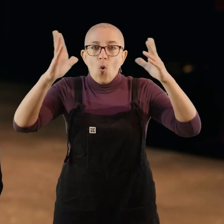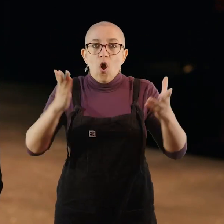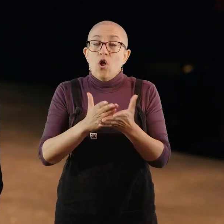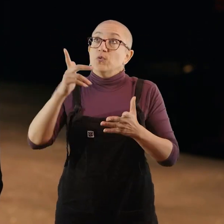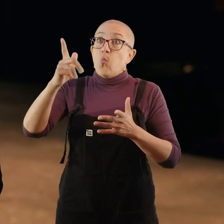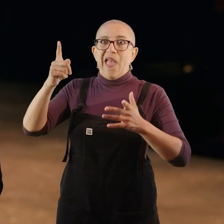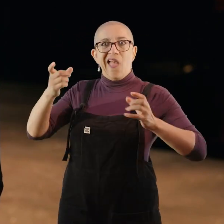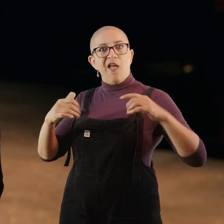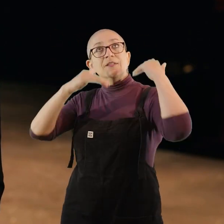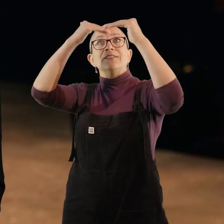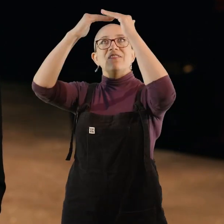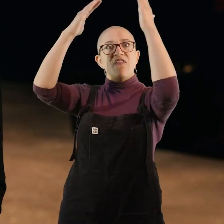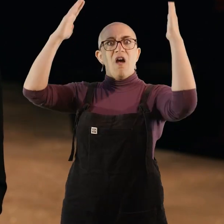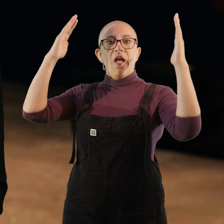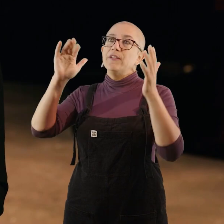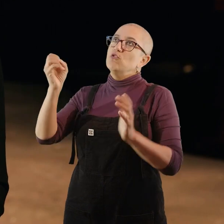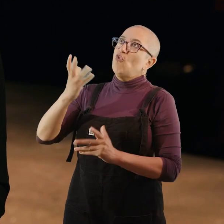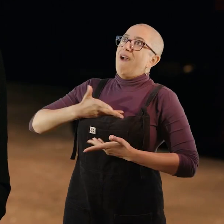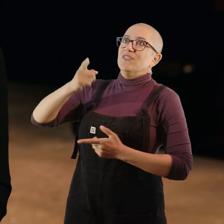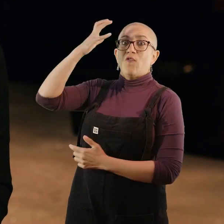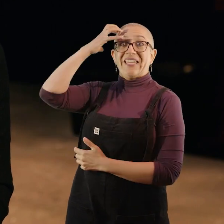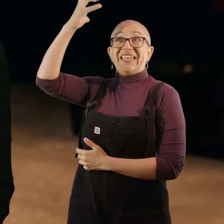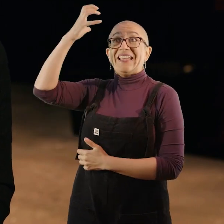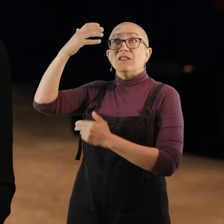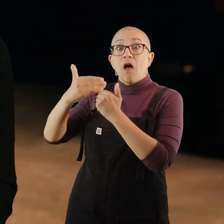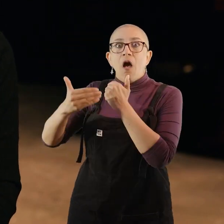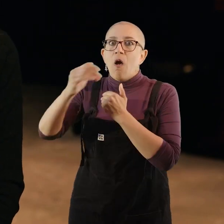of kings will have dire consequences.